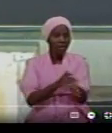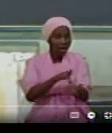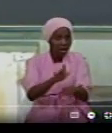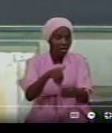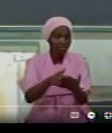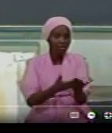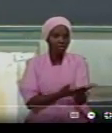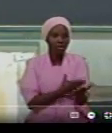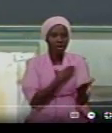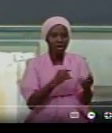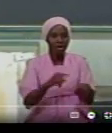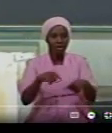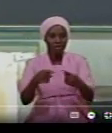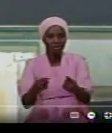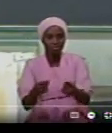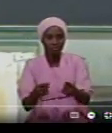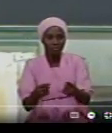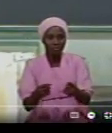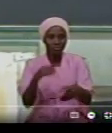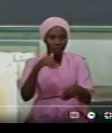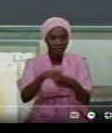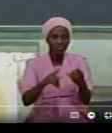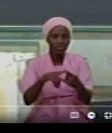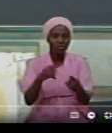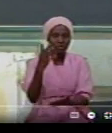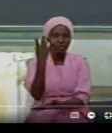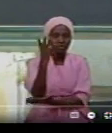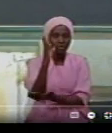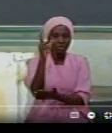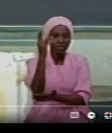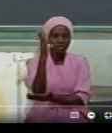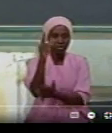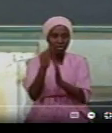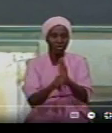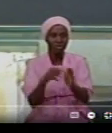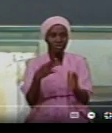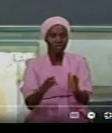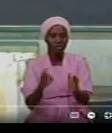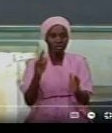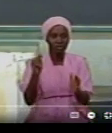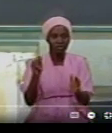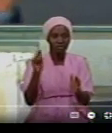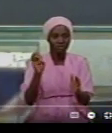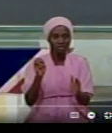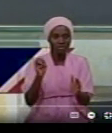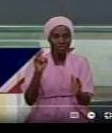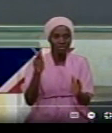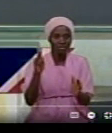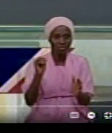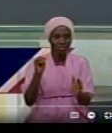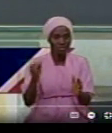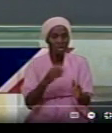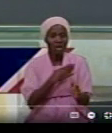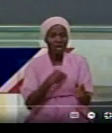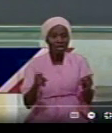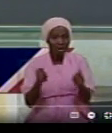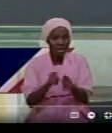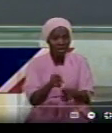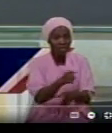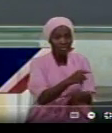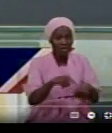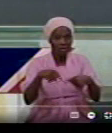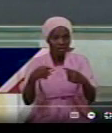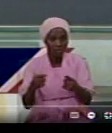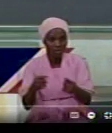forth into the wilderness of Tekoa. And as they went, Jehoshaphat stood